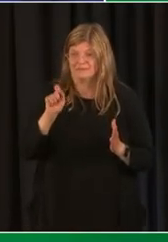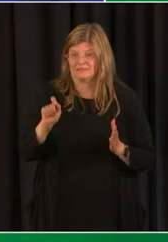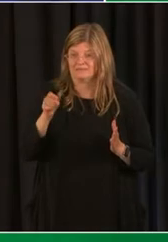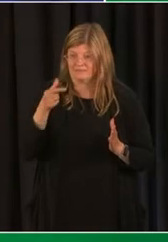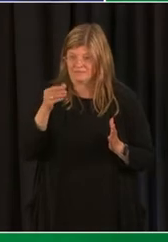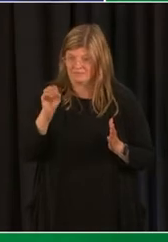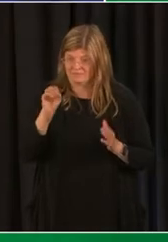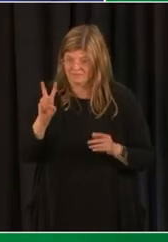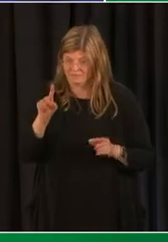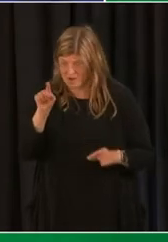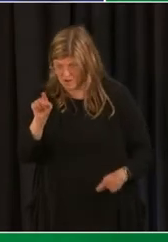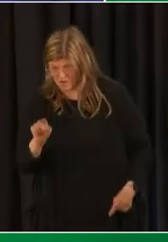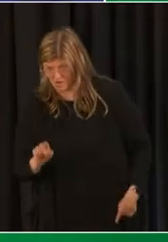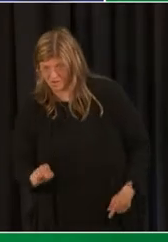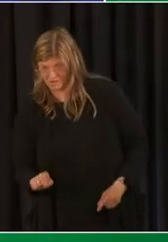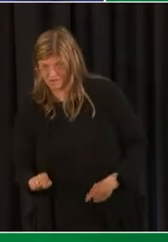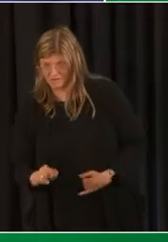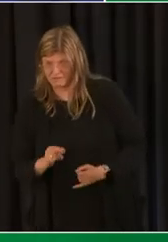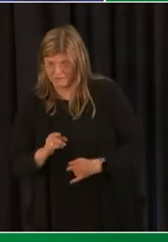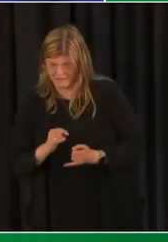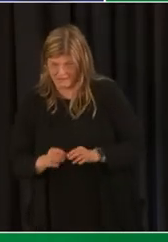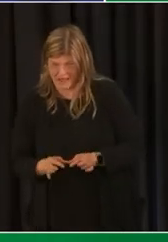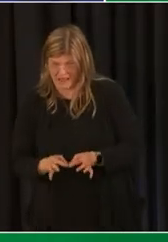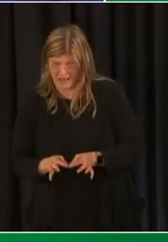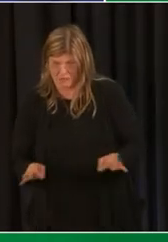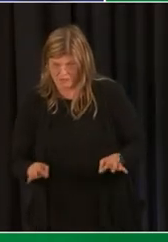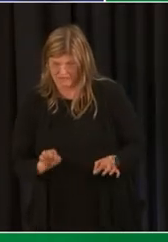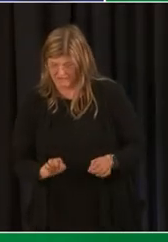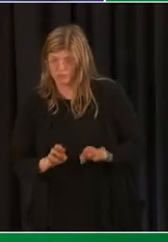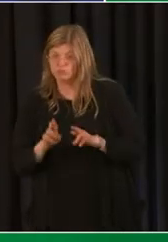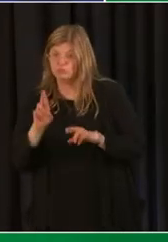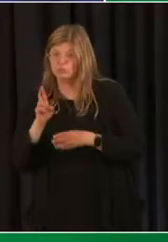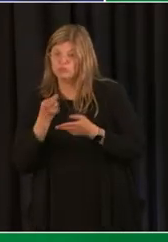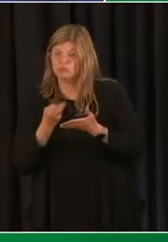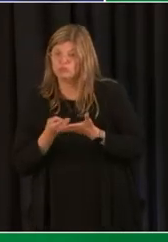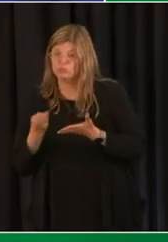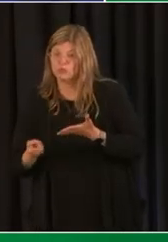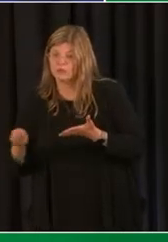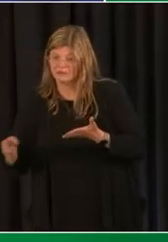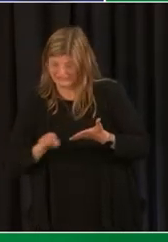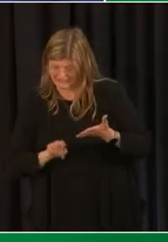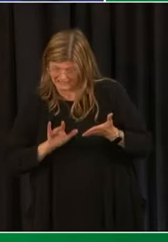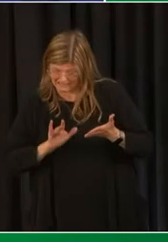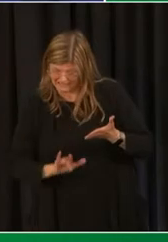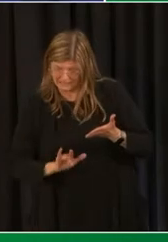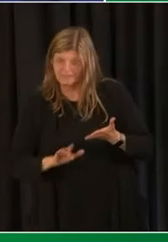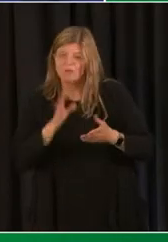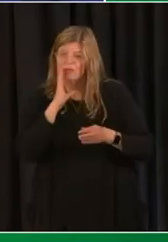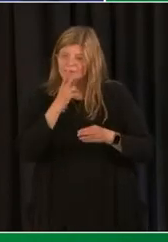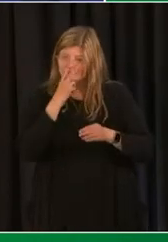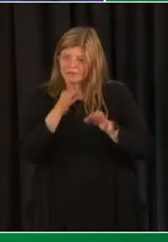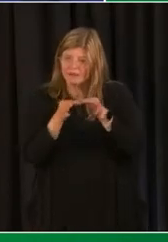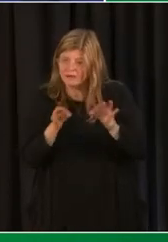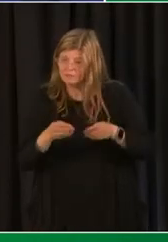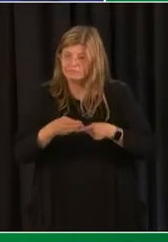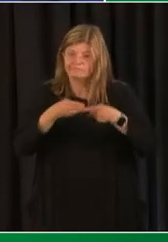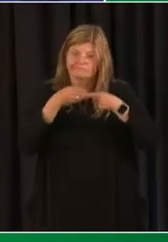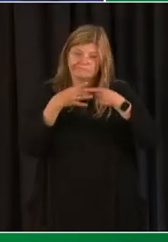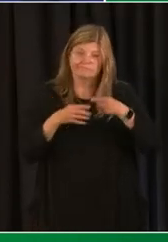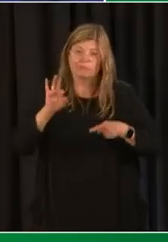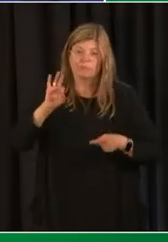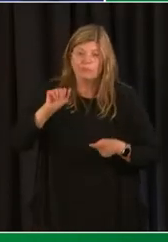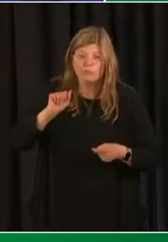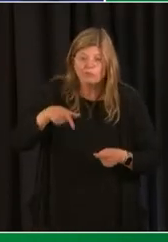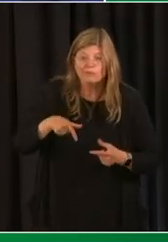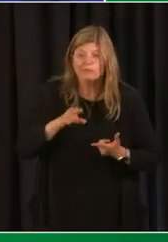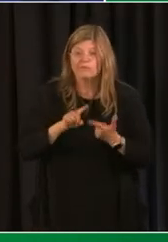says resources. And there are places where you can click for program FAQs, tenant application user